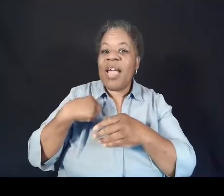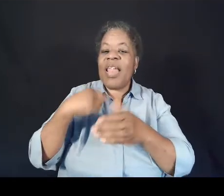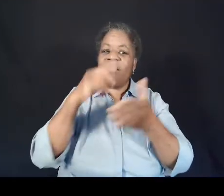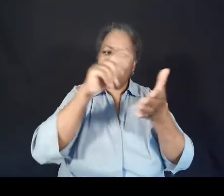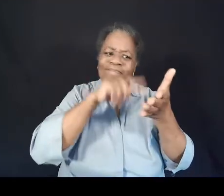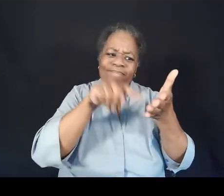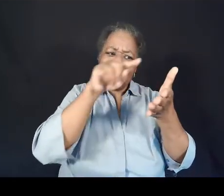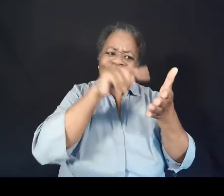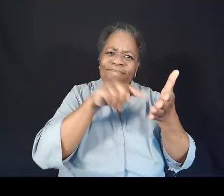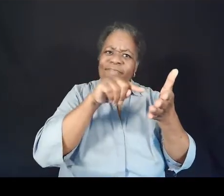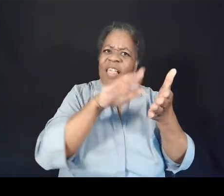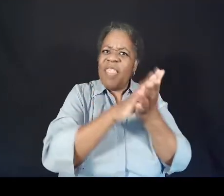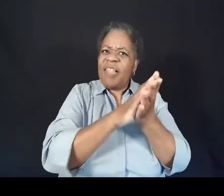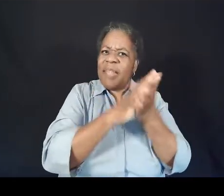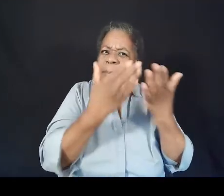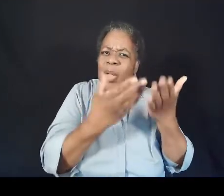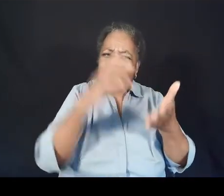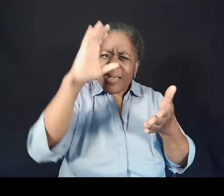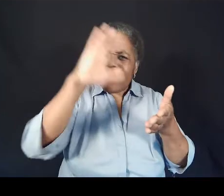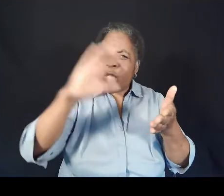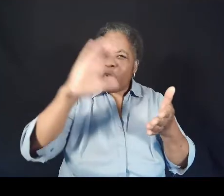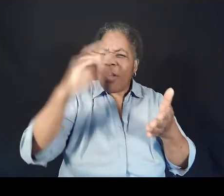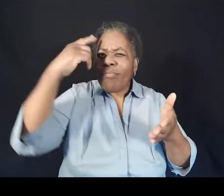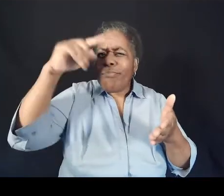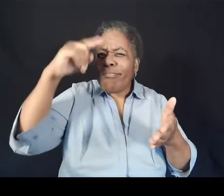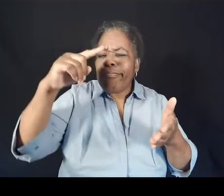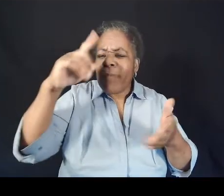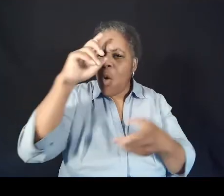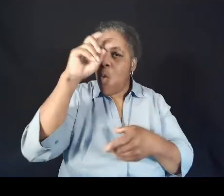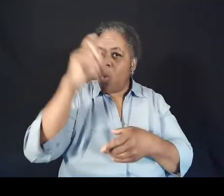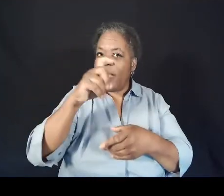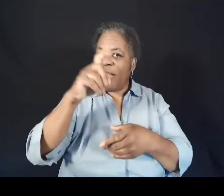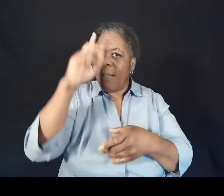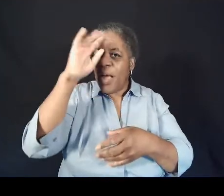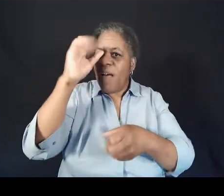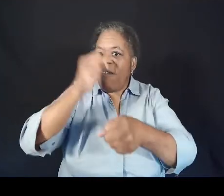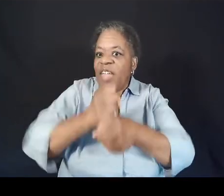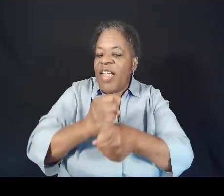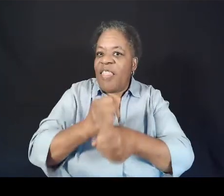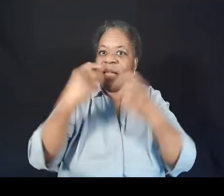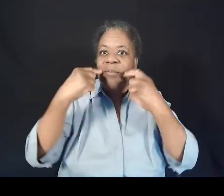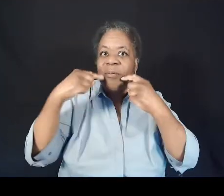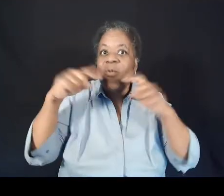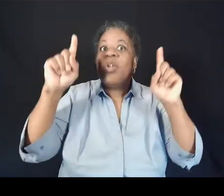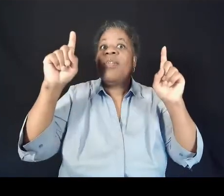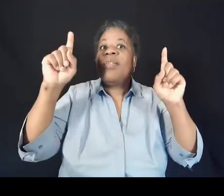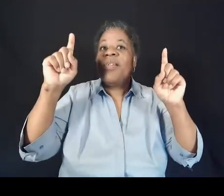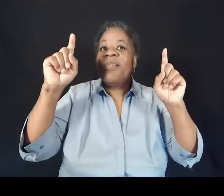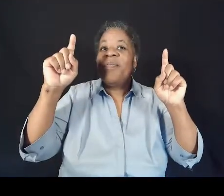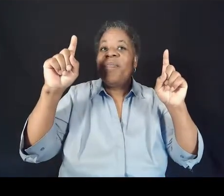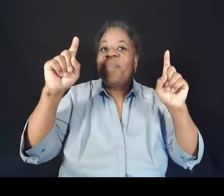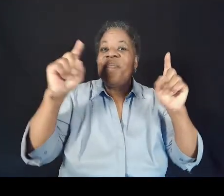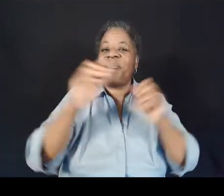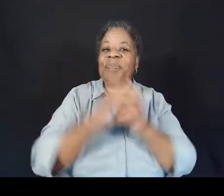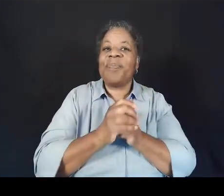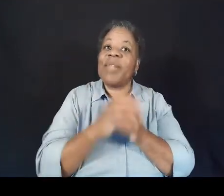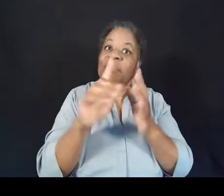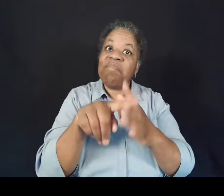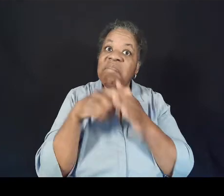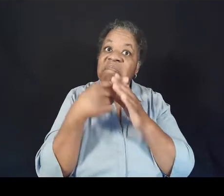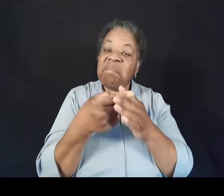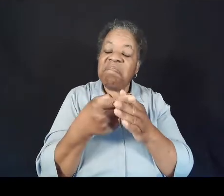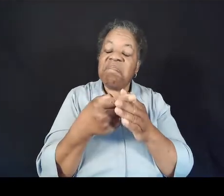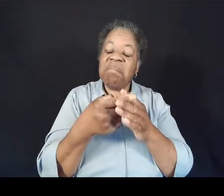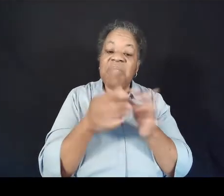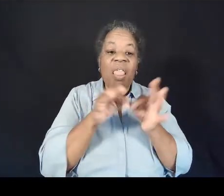book in search of wisdom and a faith that really works. So let's get started with the opening